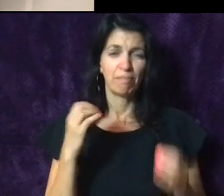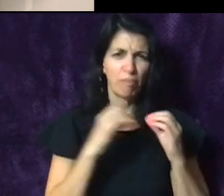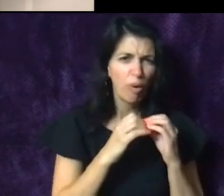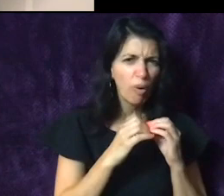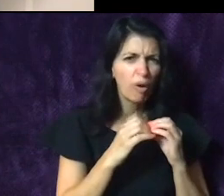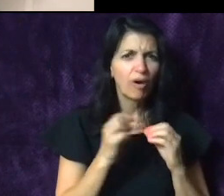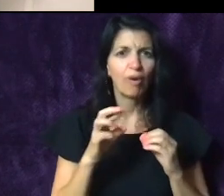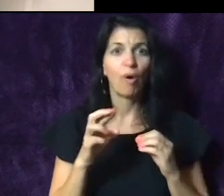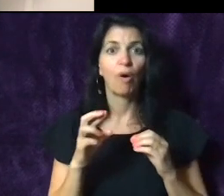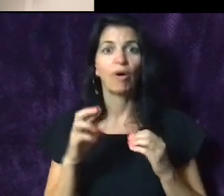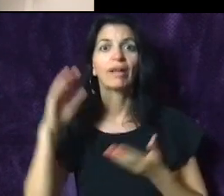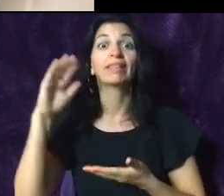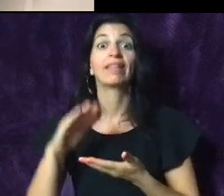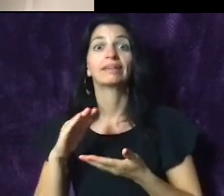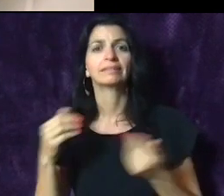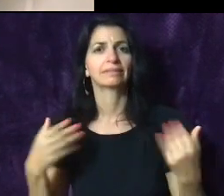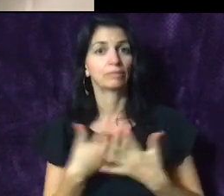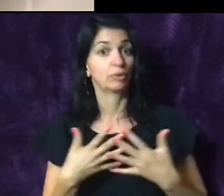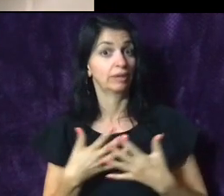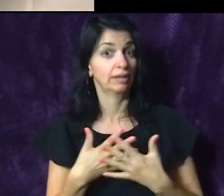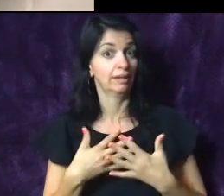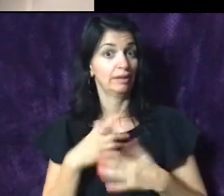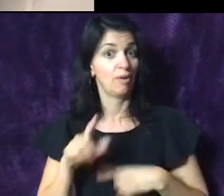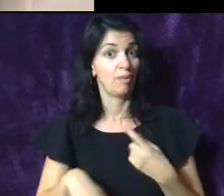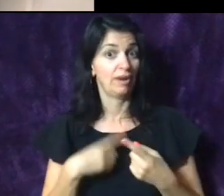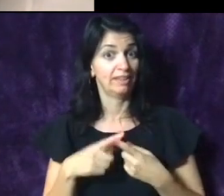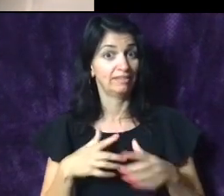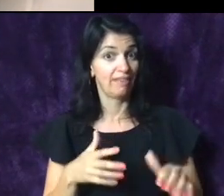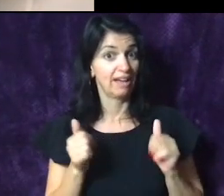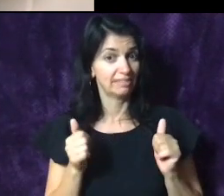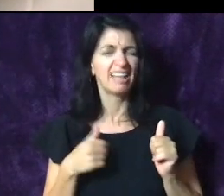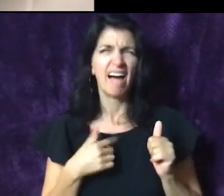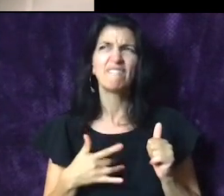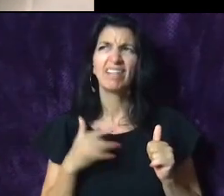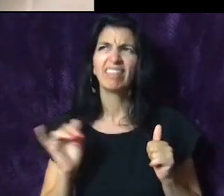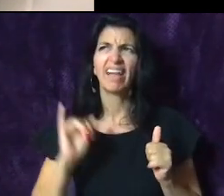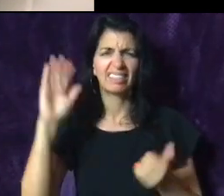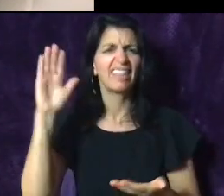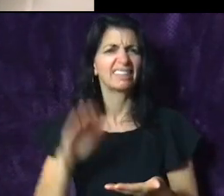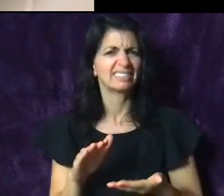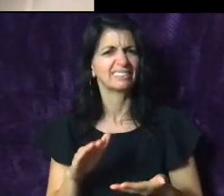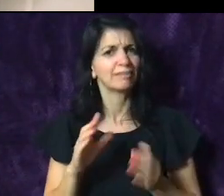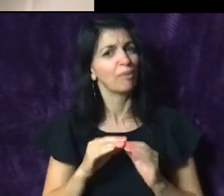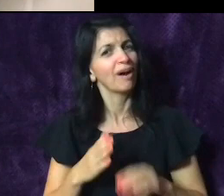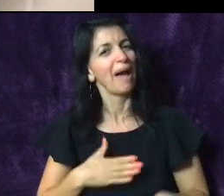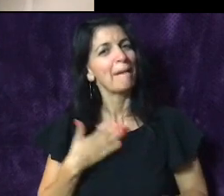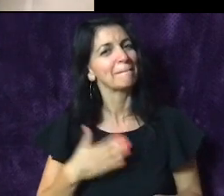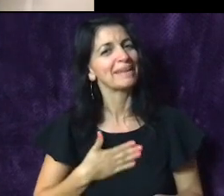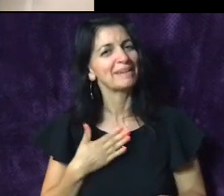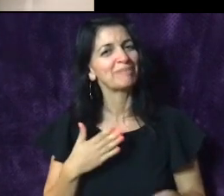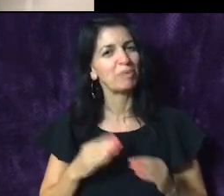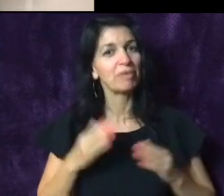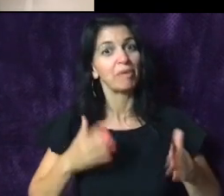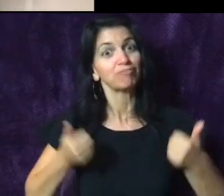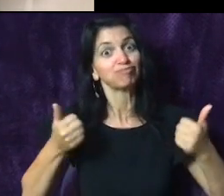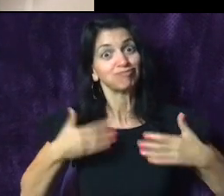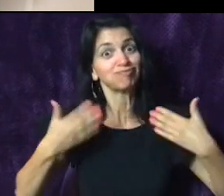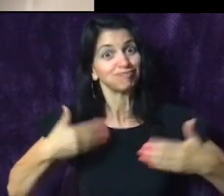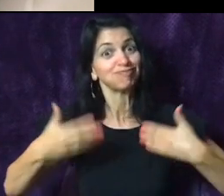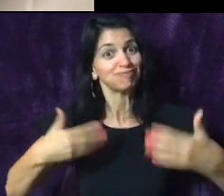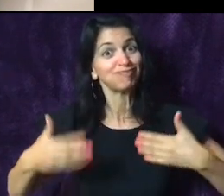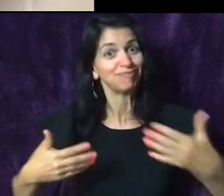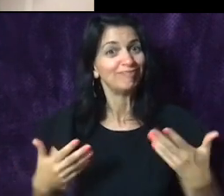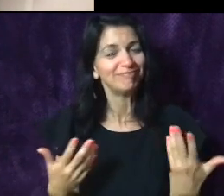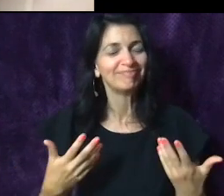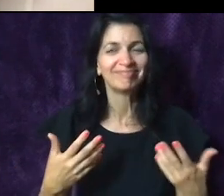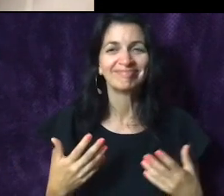Does it sound more or less spooky when it's faster? To my ear, it sounds less spooky. It sounds more happy. Speeding it